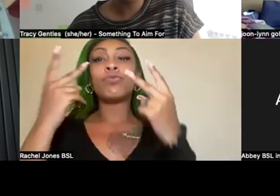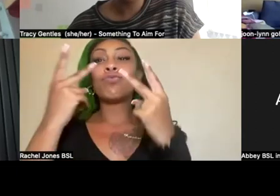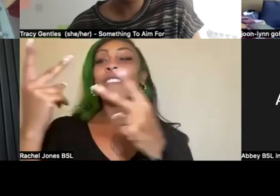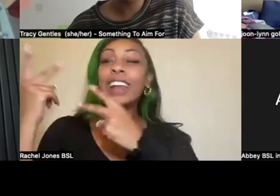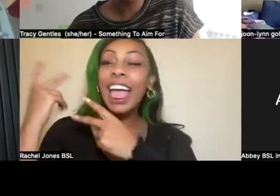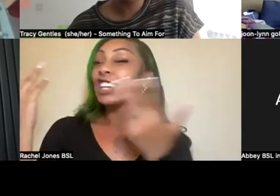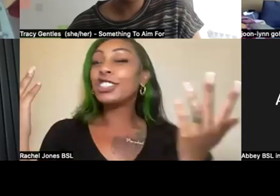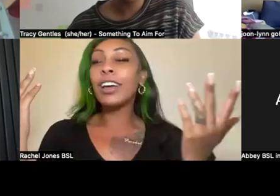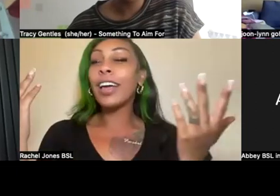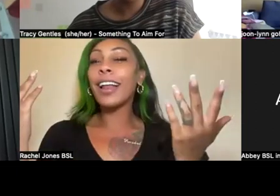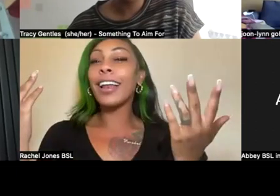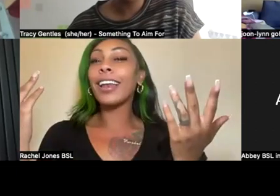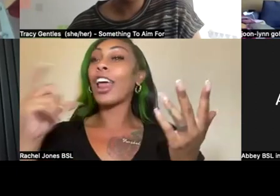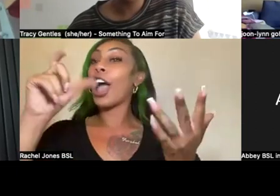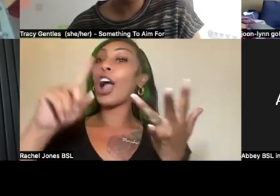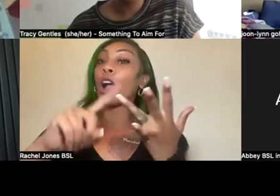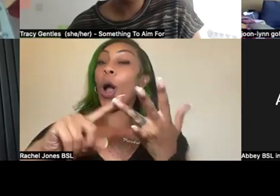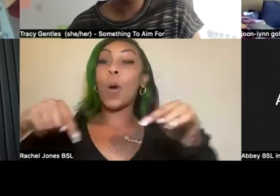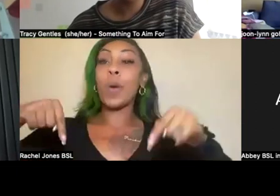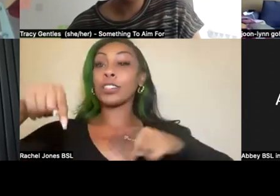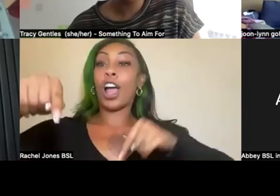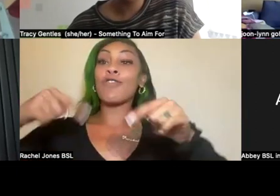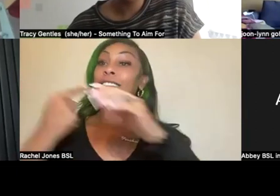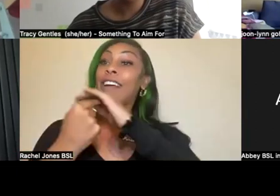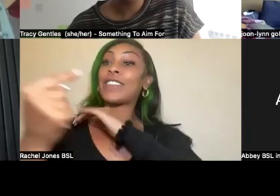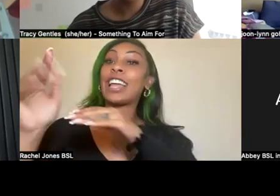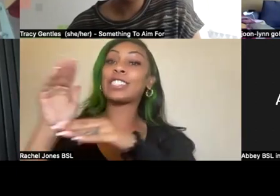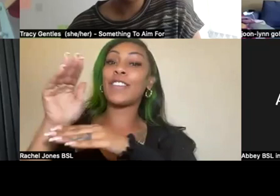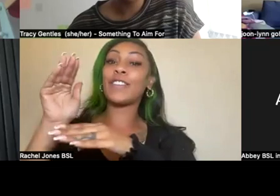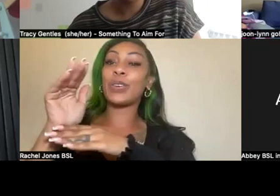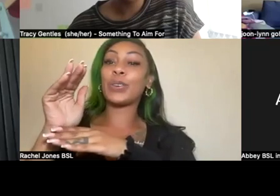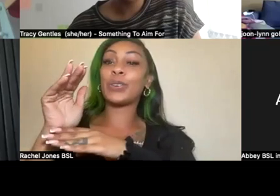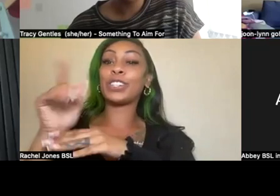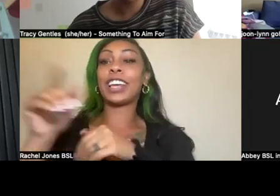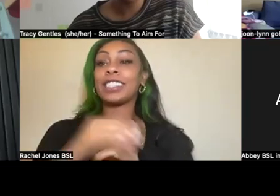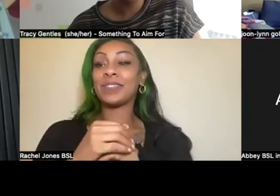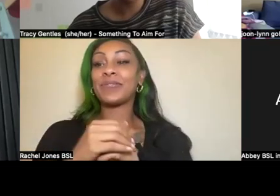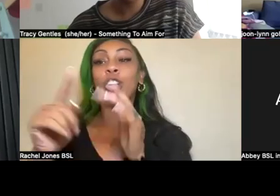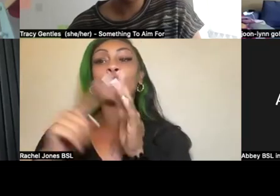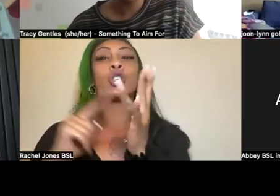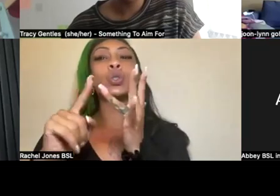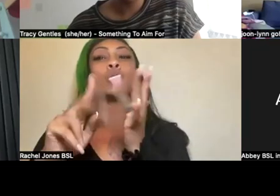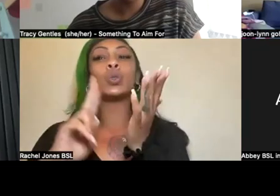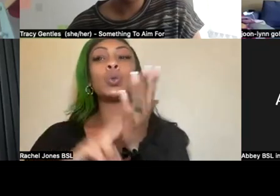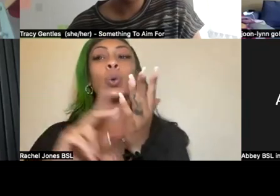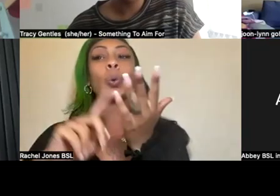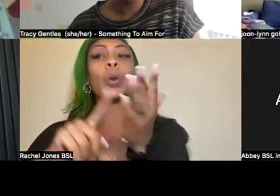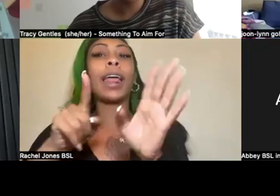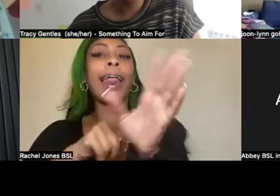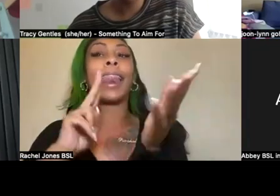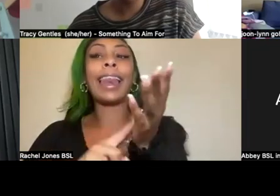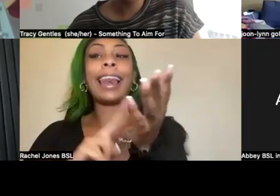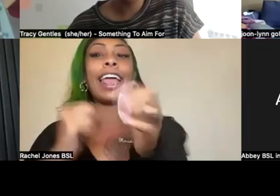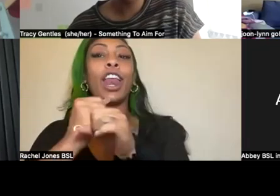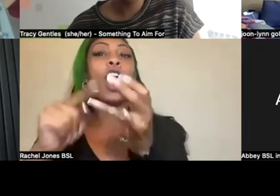with a co-director of Freelance Futures, Joon-Lynn. So this event is part of Freelance Futures, a